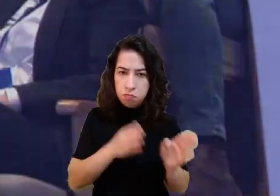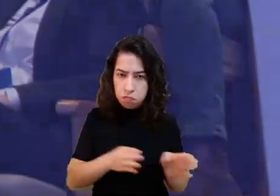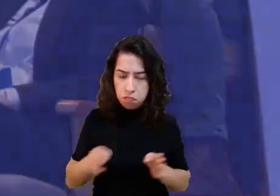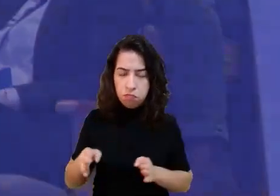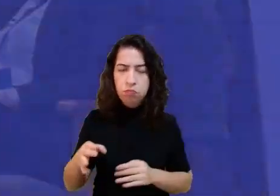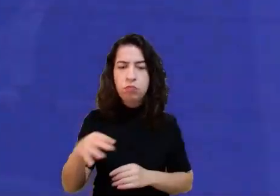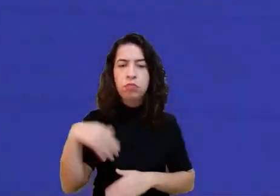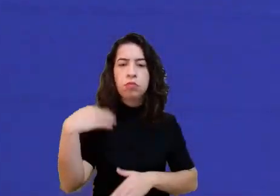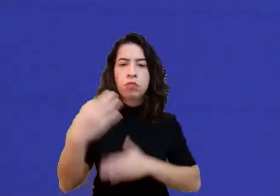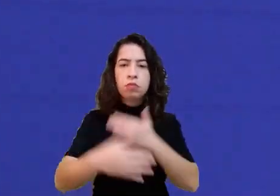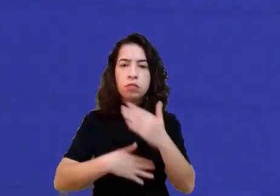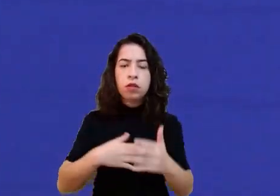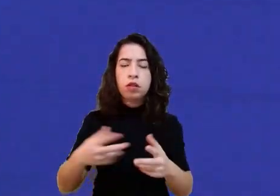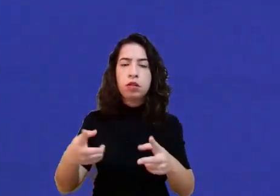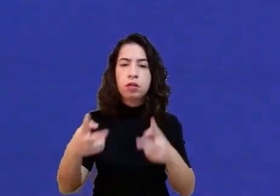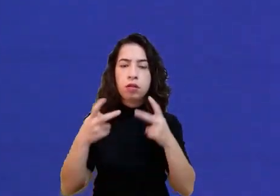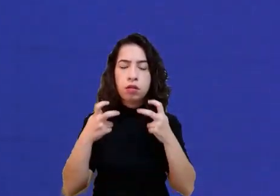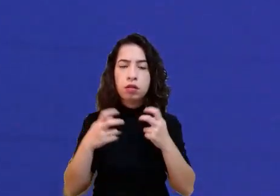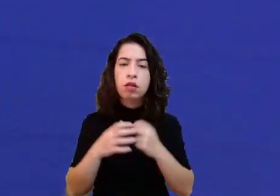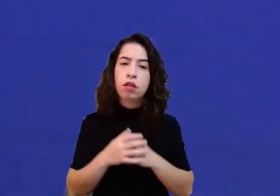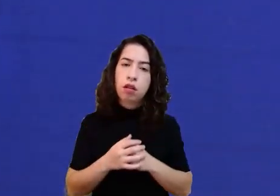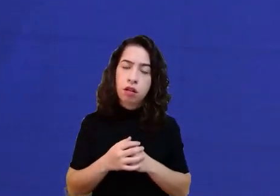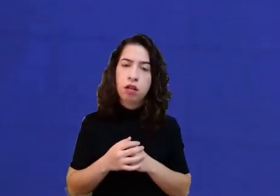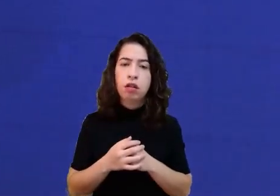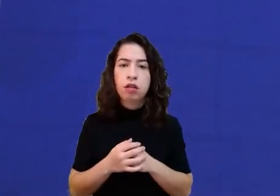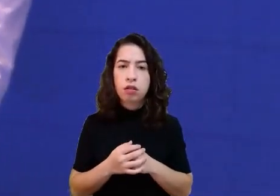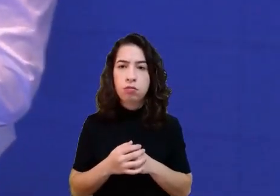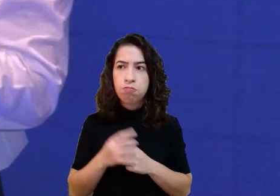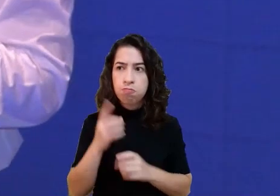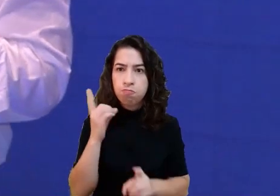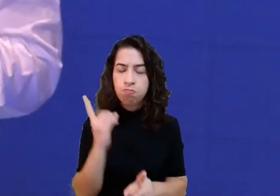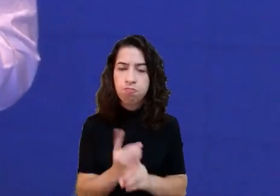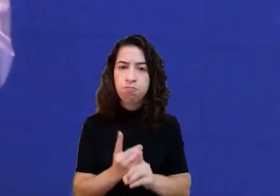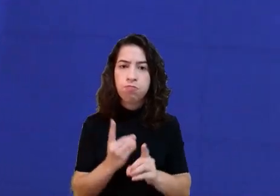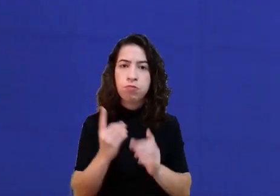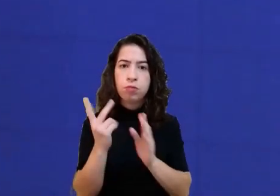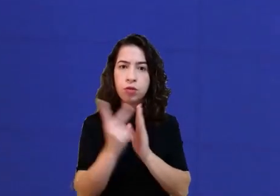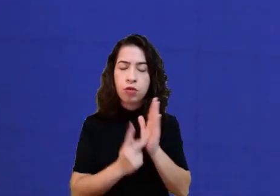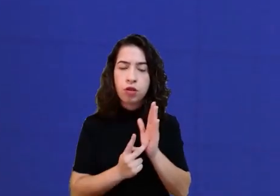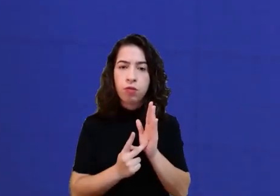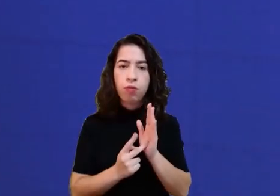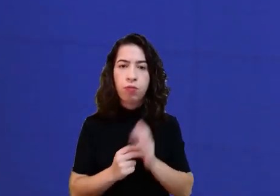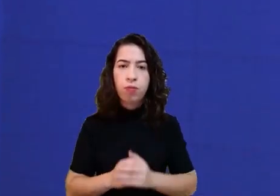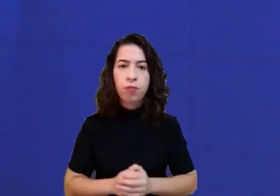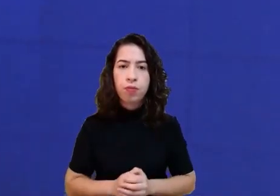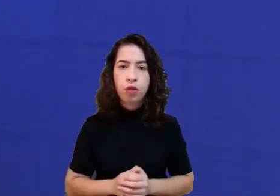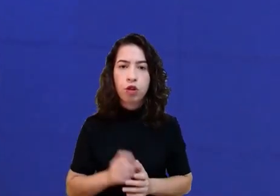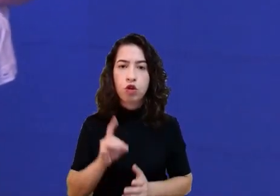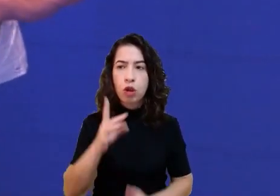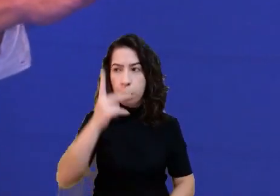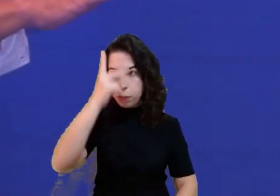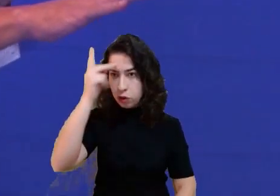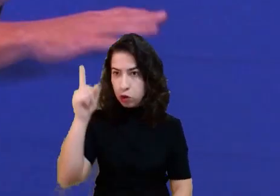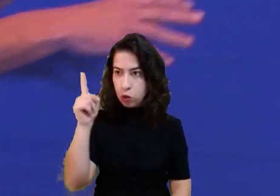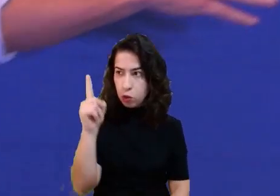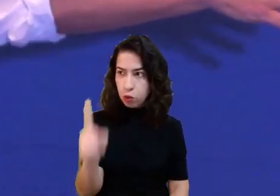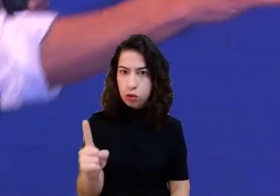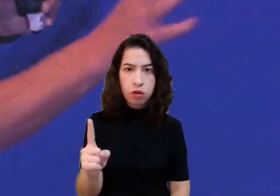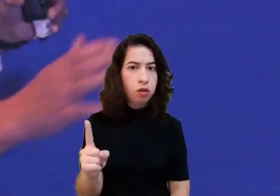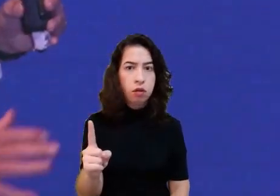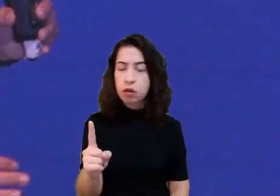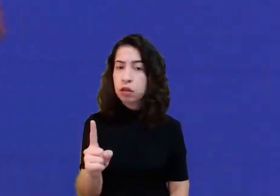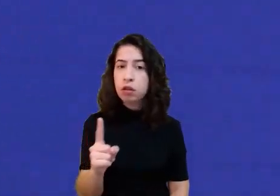solutions told us that the great catch here is not just having people, but all